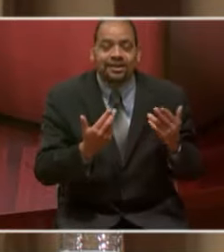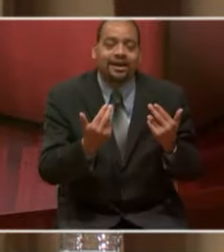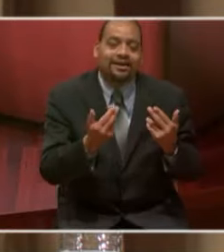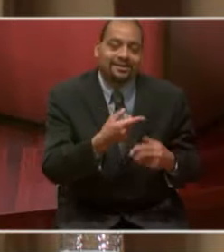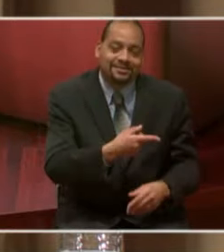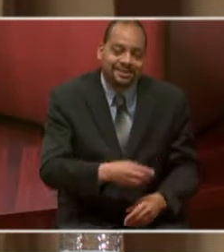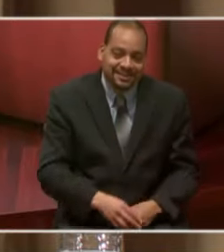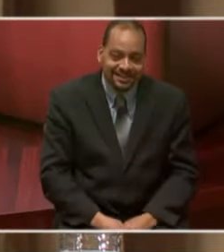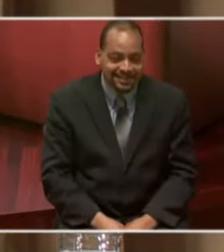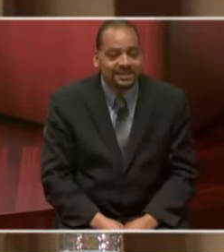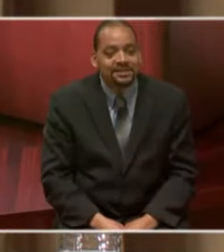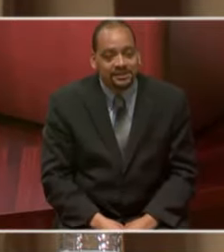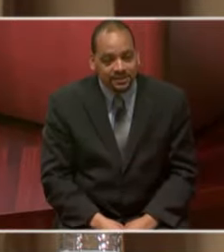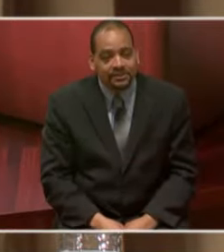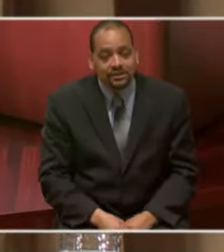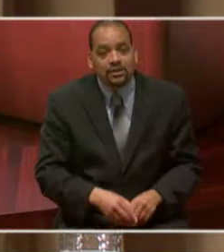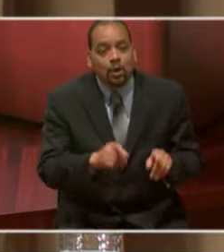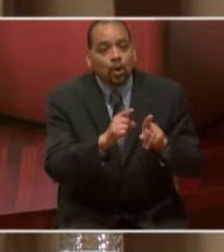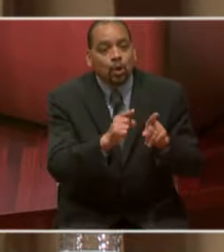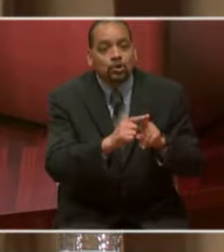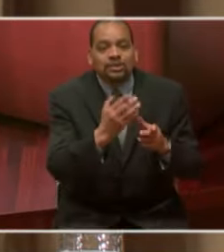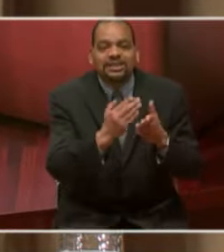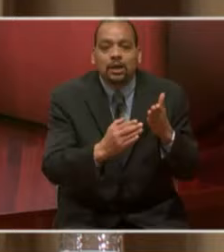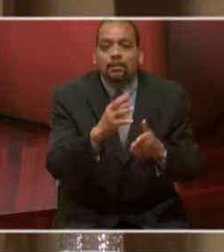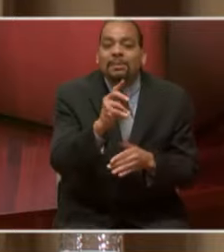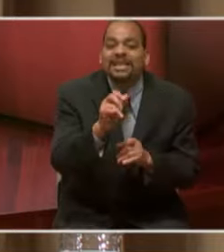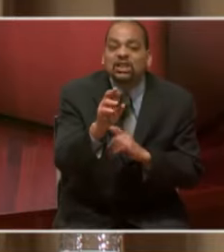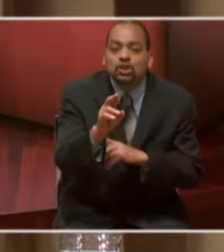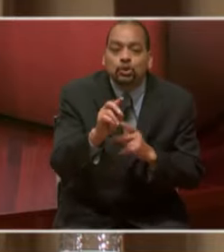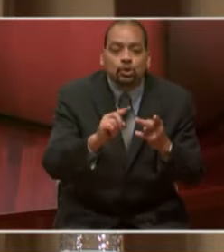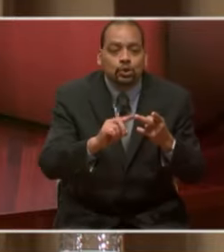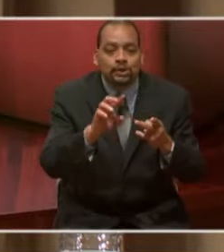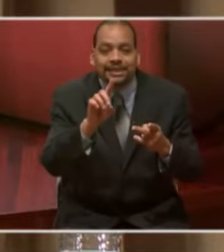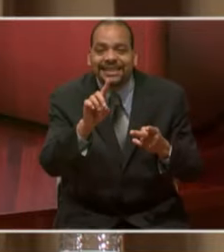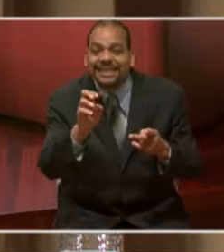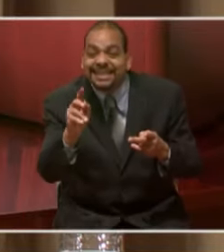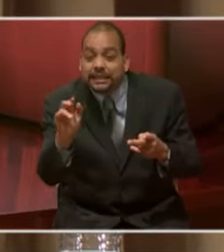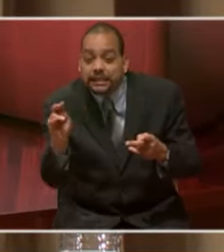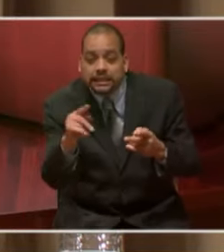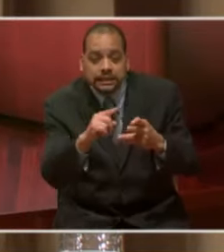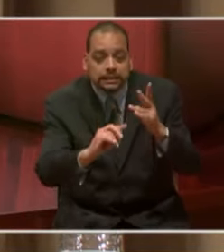our college campuses. And one of the young ladies in the group said,